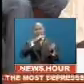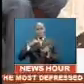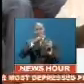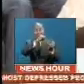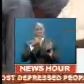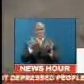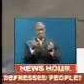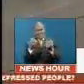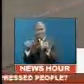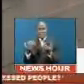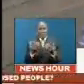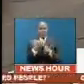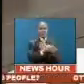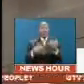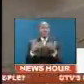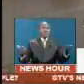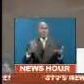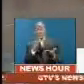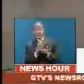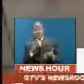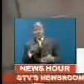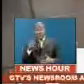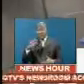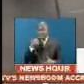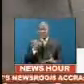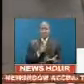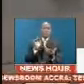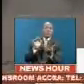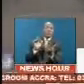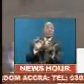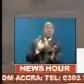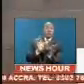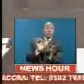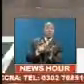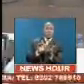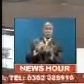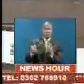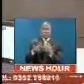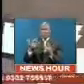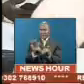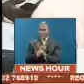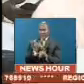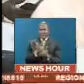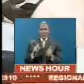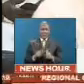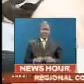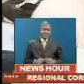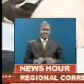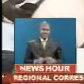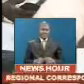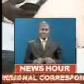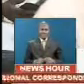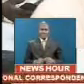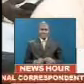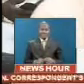of her own goods, also said he would engage with the Bank of Ghana on how to get the CD appreciate in value. Mr. Spiu Gabra